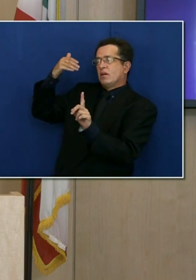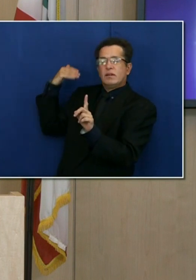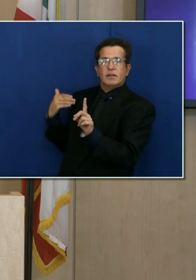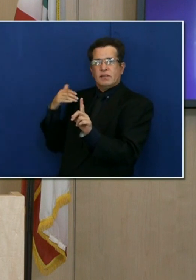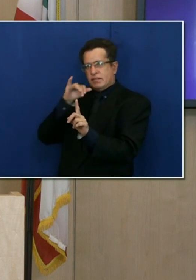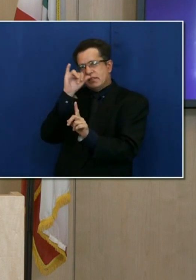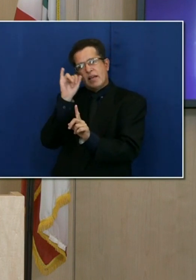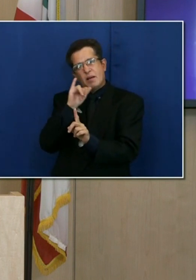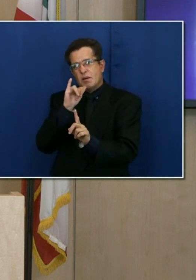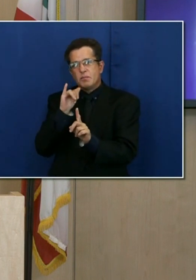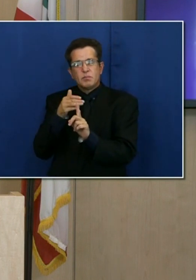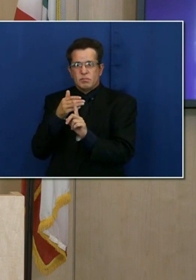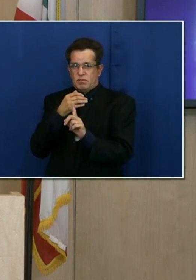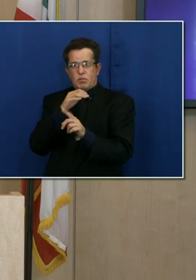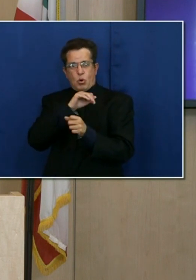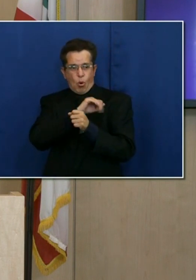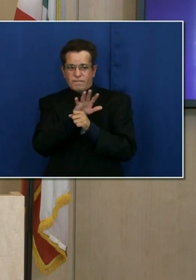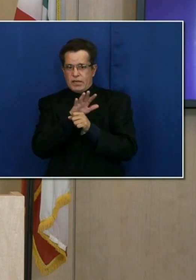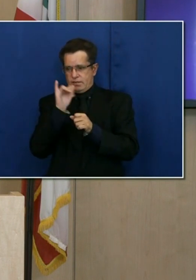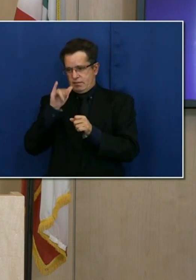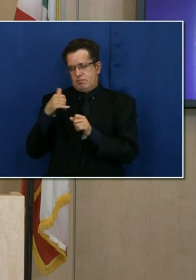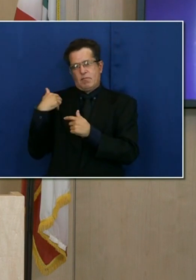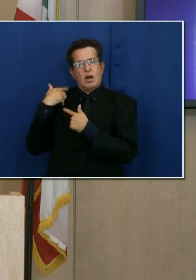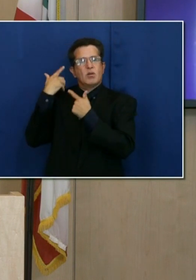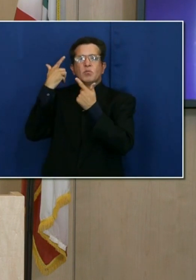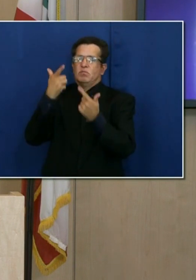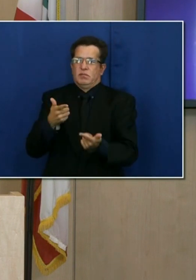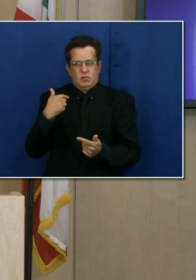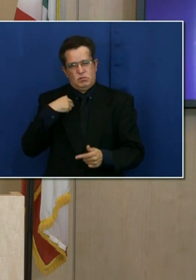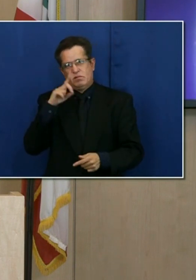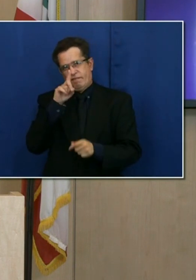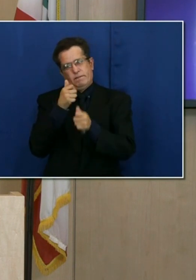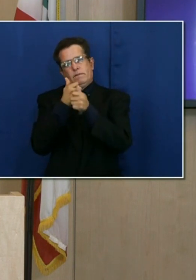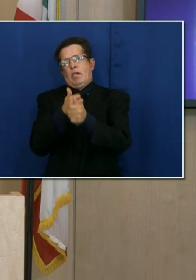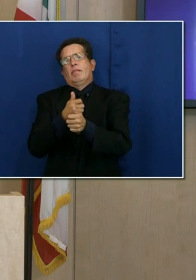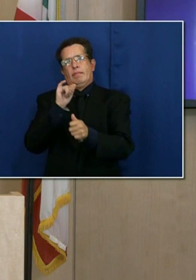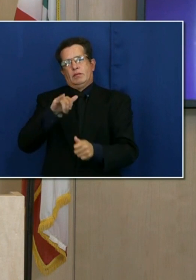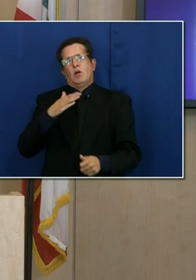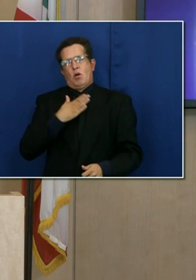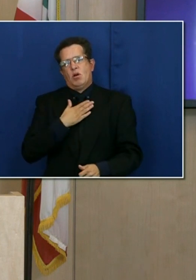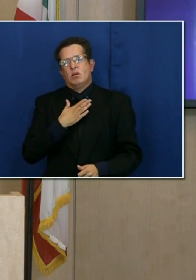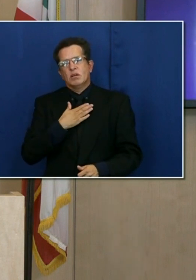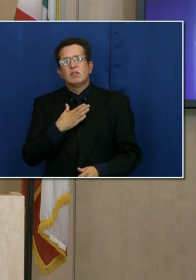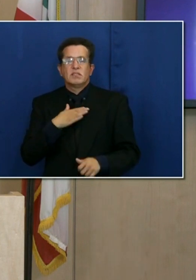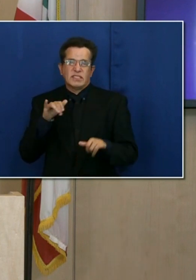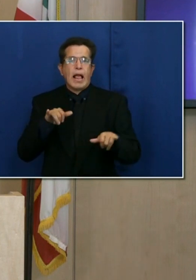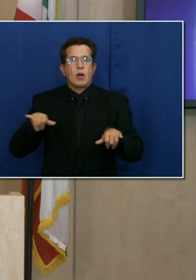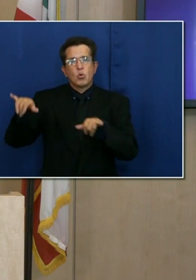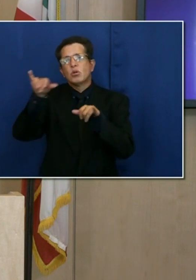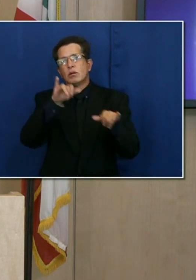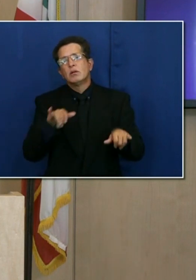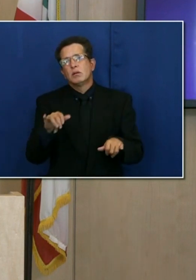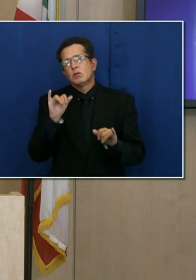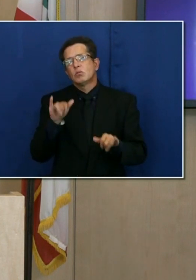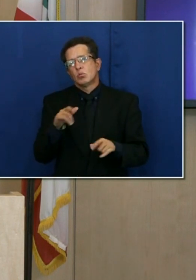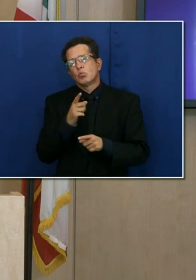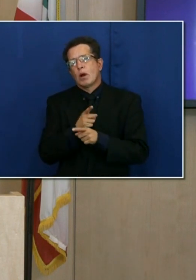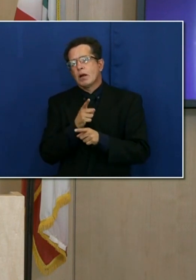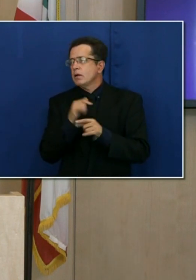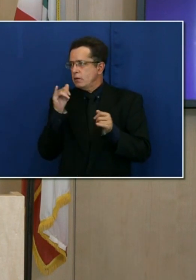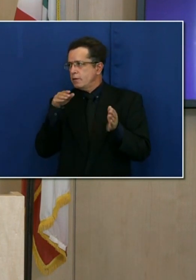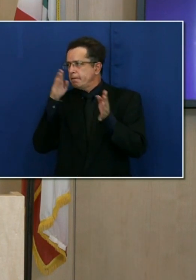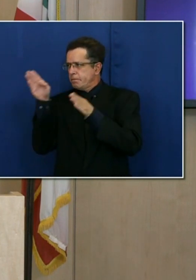COVID-19 pandemic occurred. So that is our practice. Thank you. And then Dr. Wooten, he had a